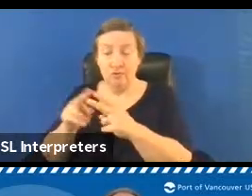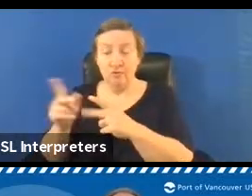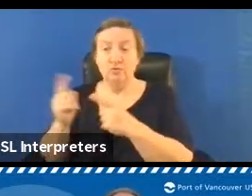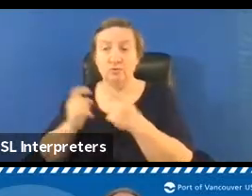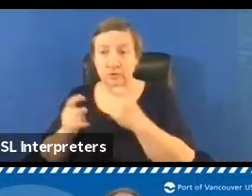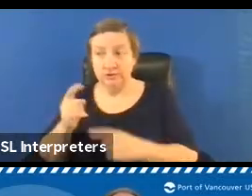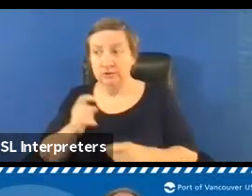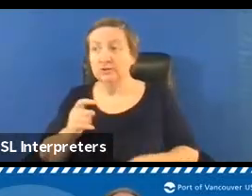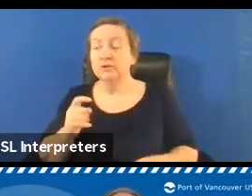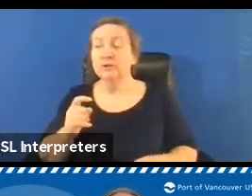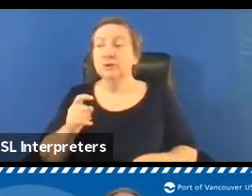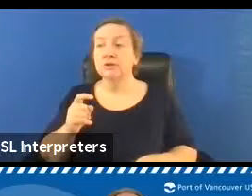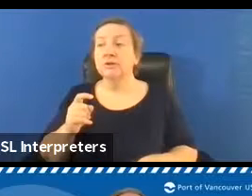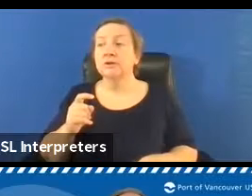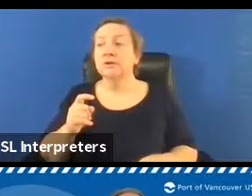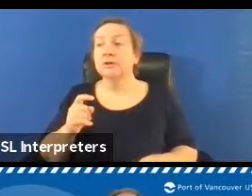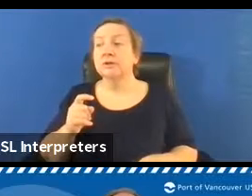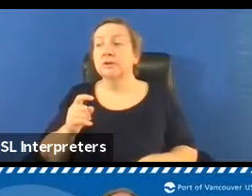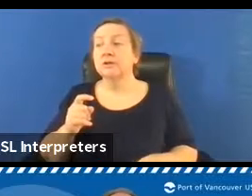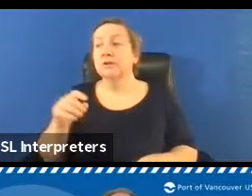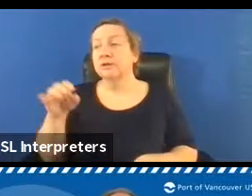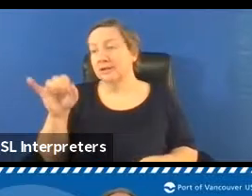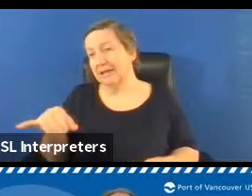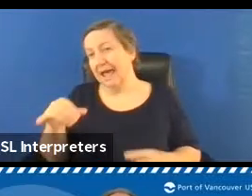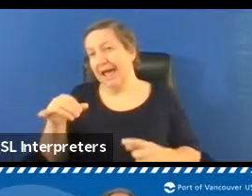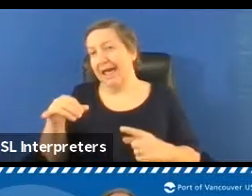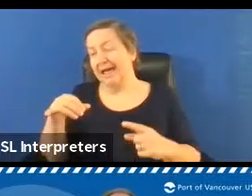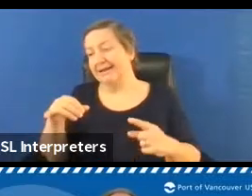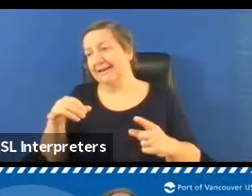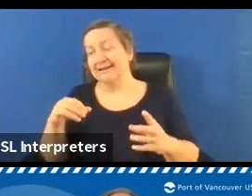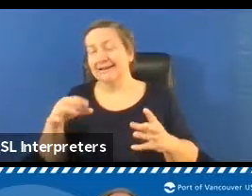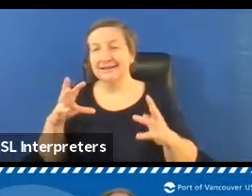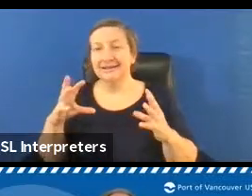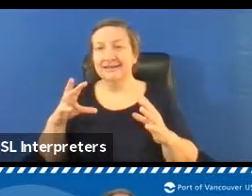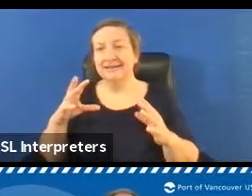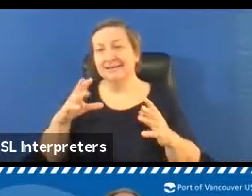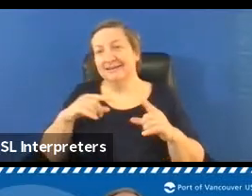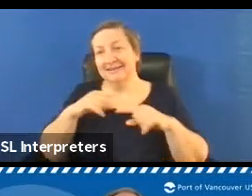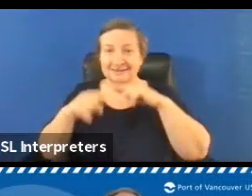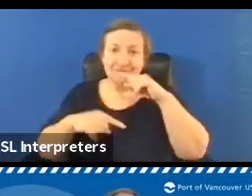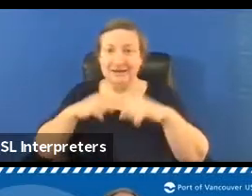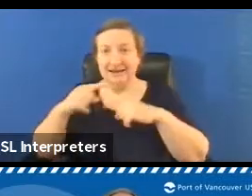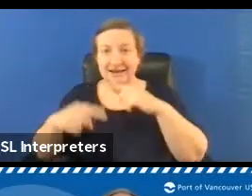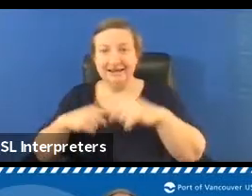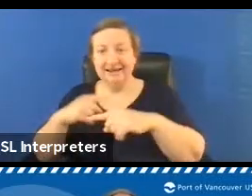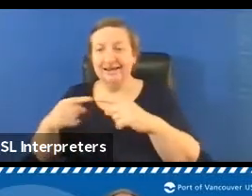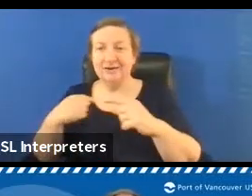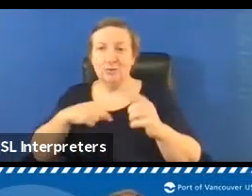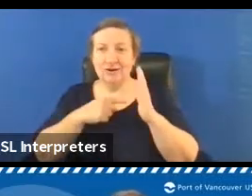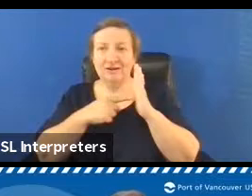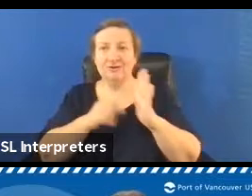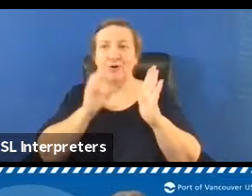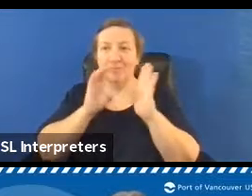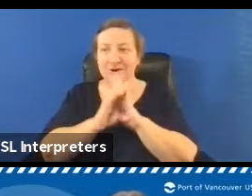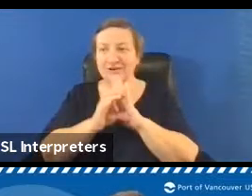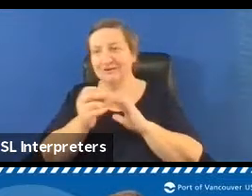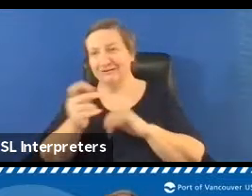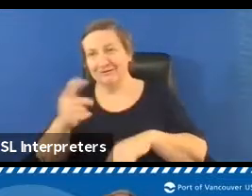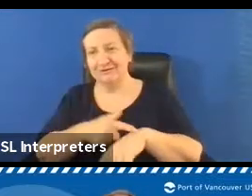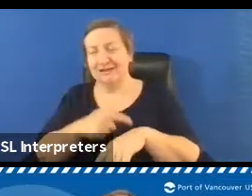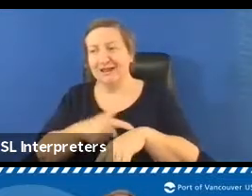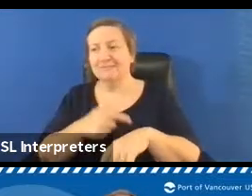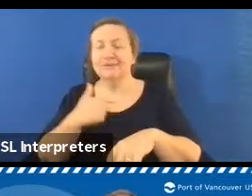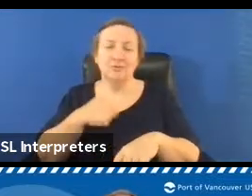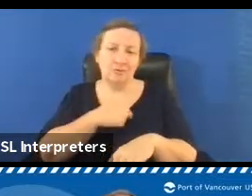questions. That spinning wheel diagram that we've shown you guys numerous times, we